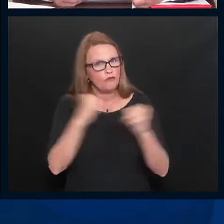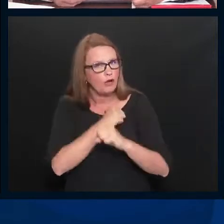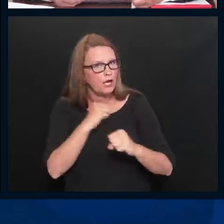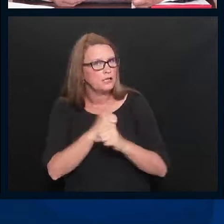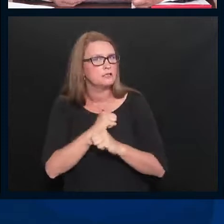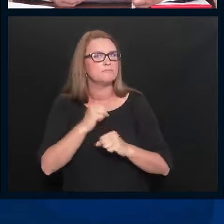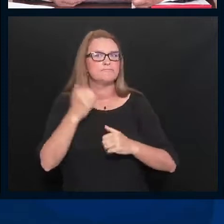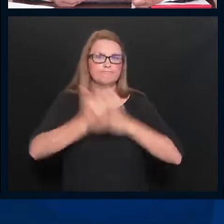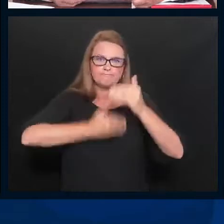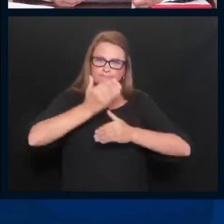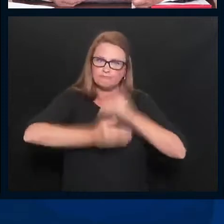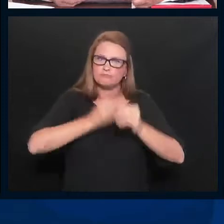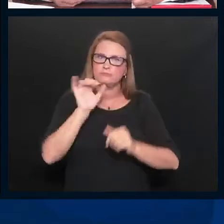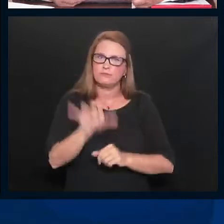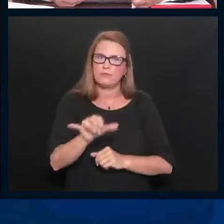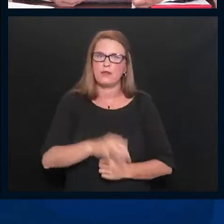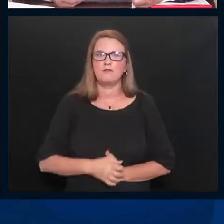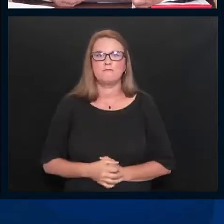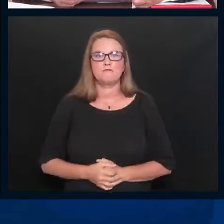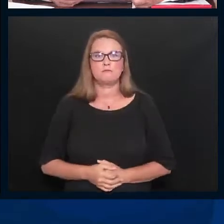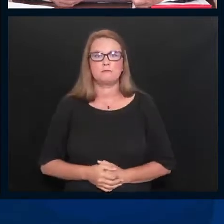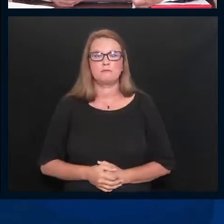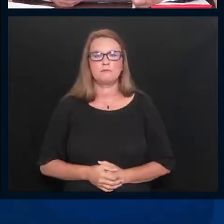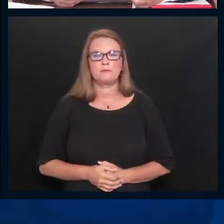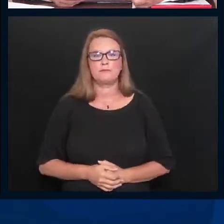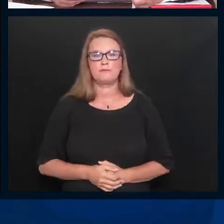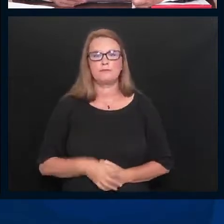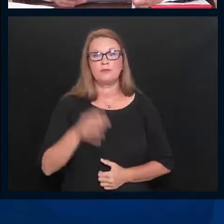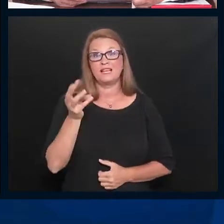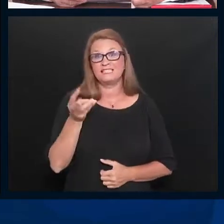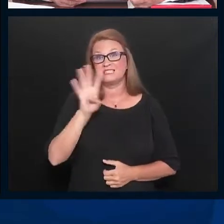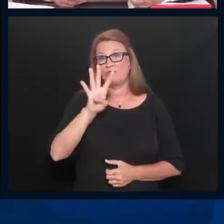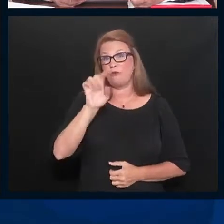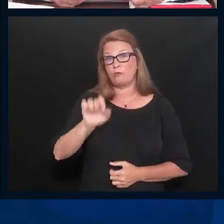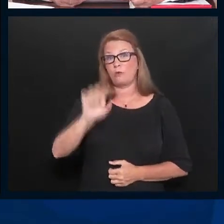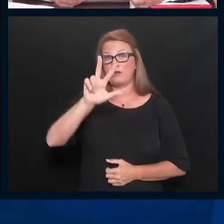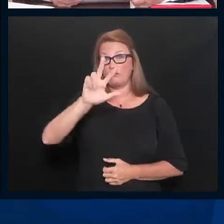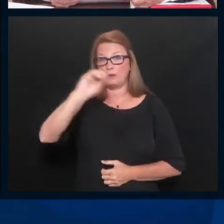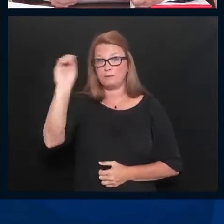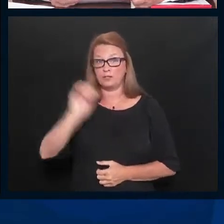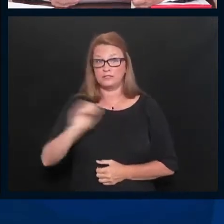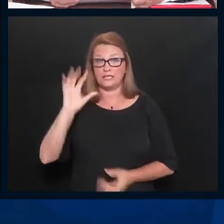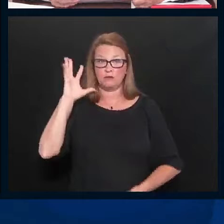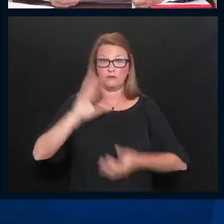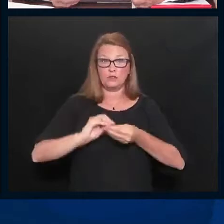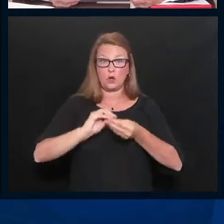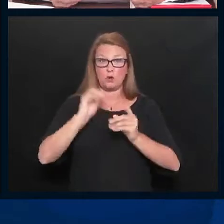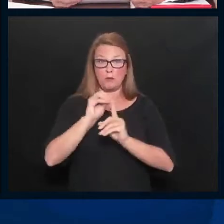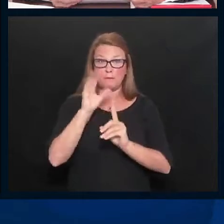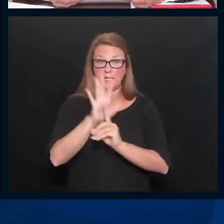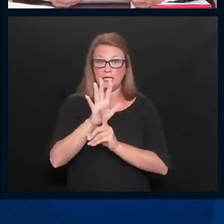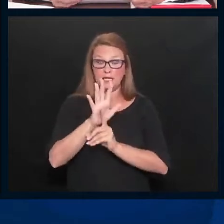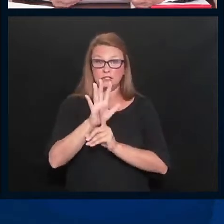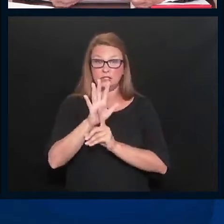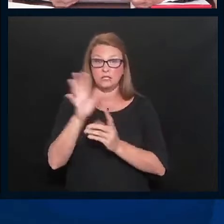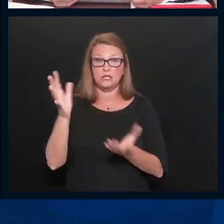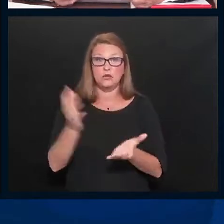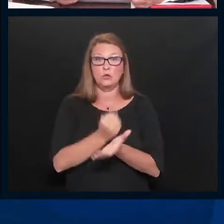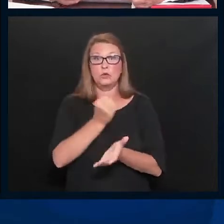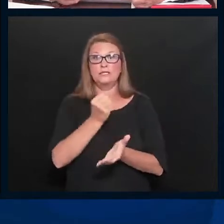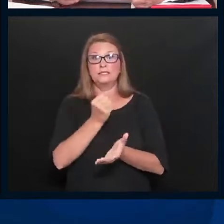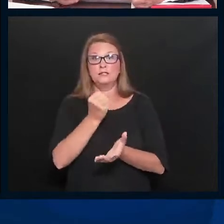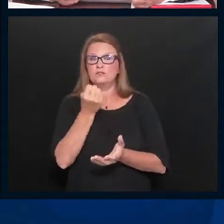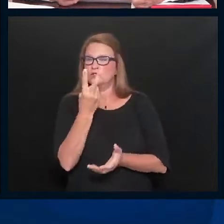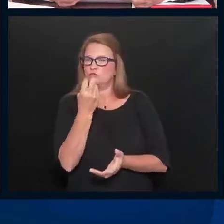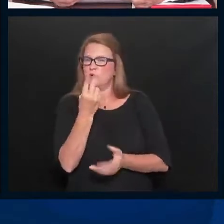going to keep doing just that. We're back now to 64.3% of the total people that have received, the 12 and above,